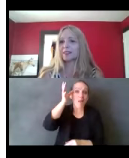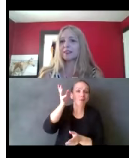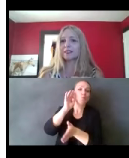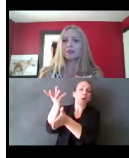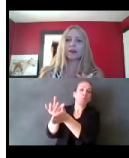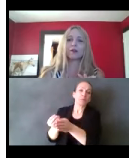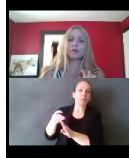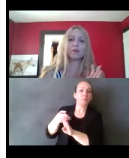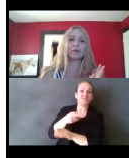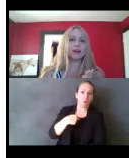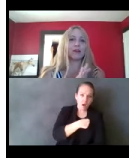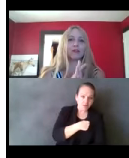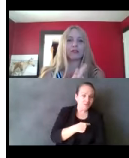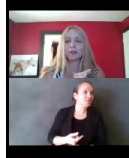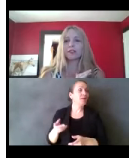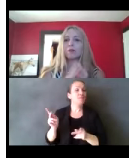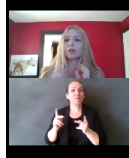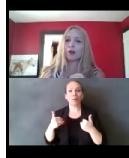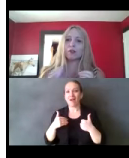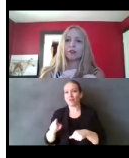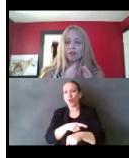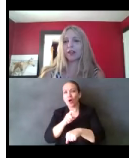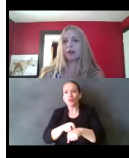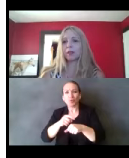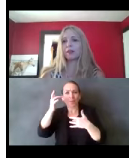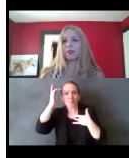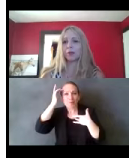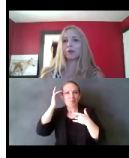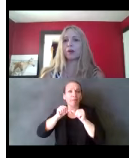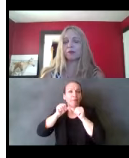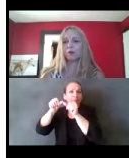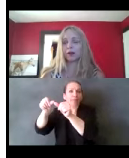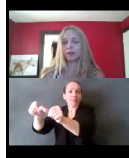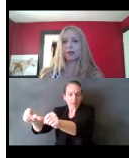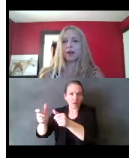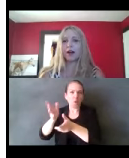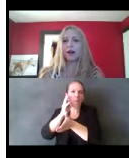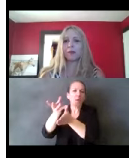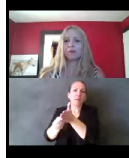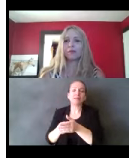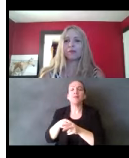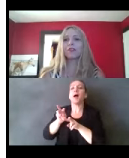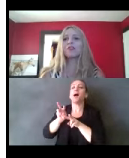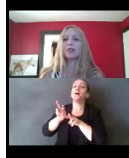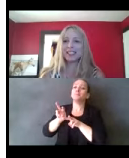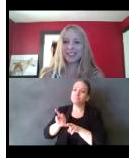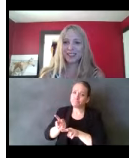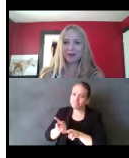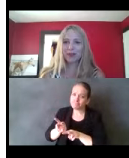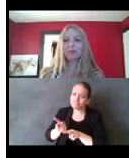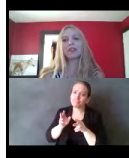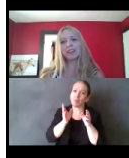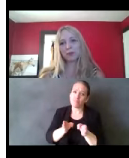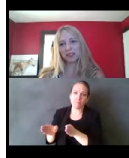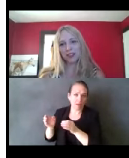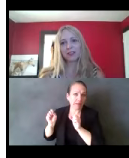chronic diseases that are serious, that we know that there's a timeline on that, will go before us. Not that they're easy to deal